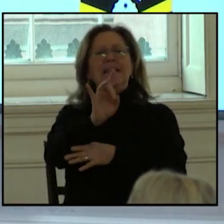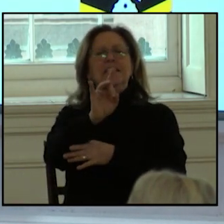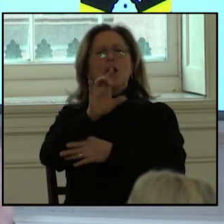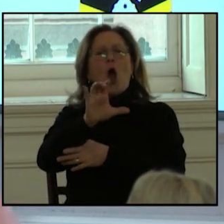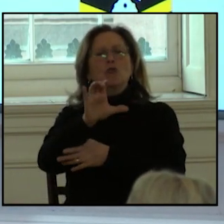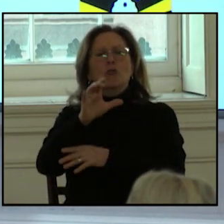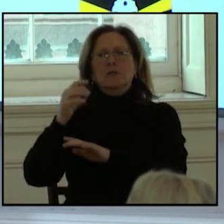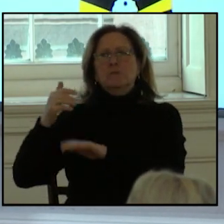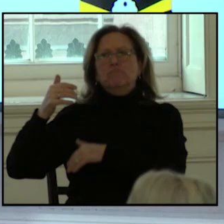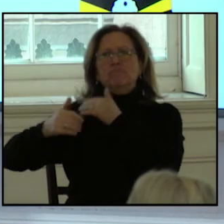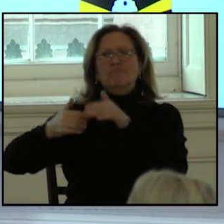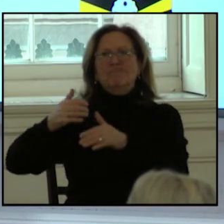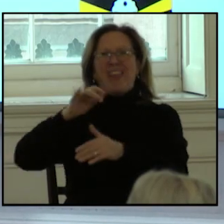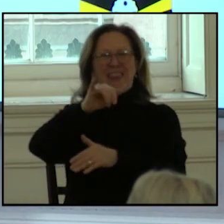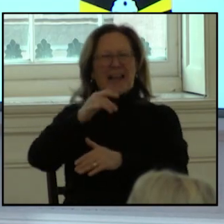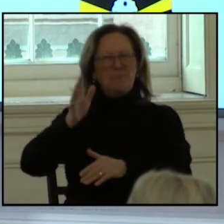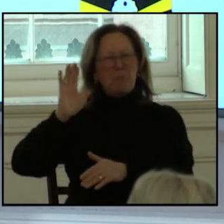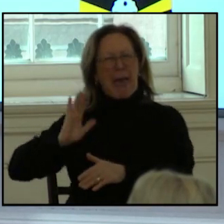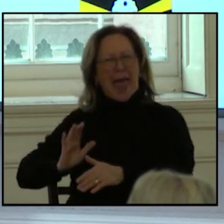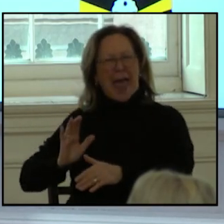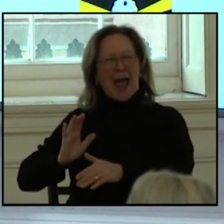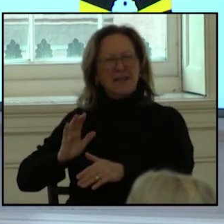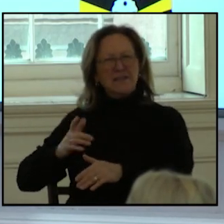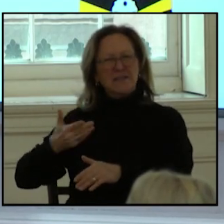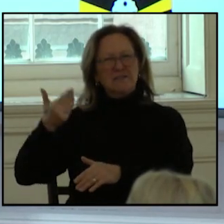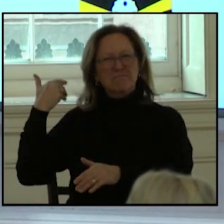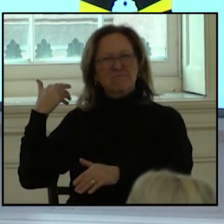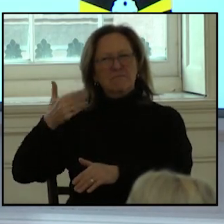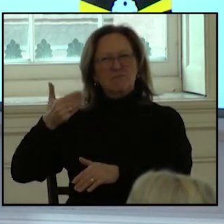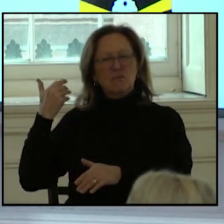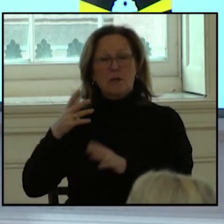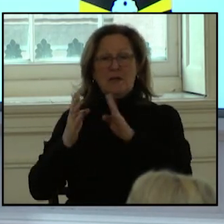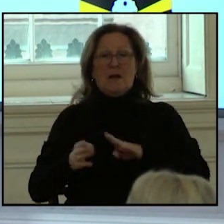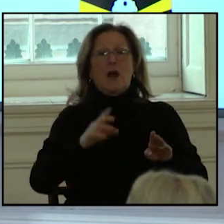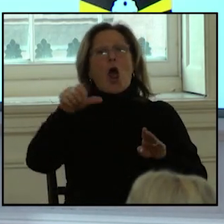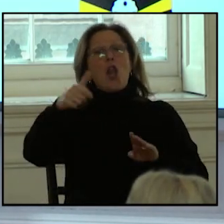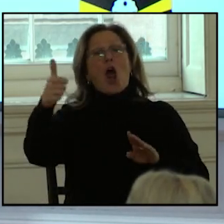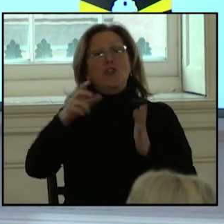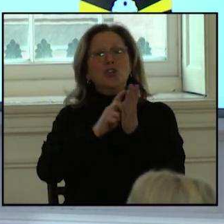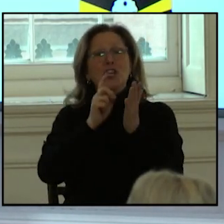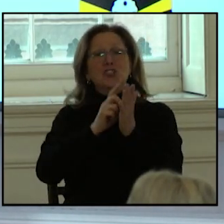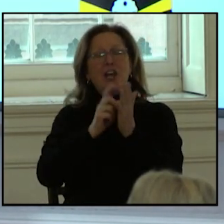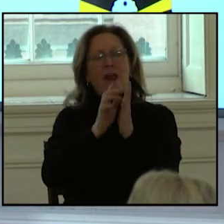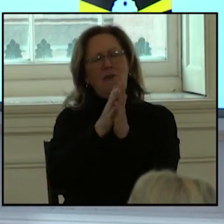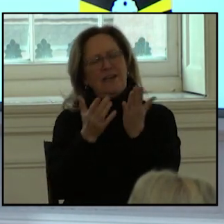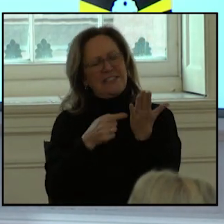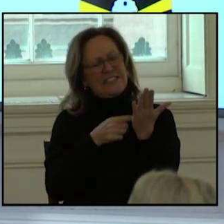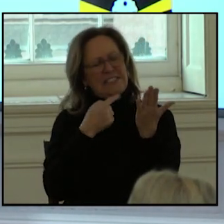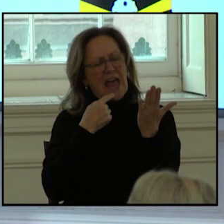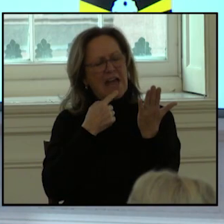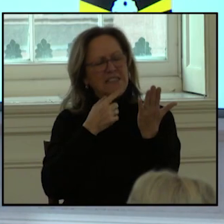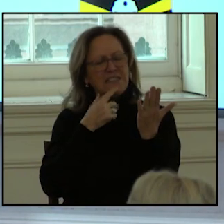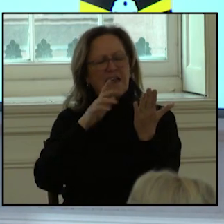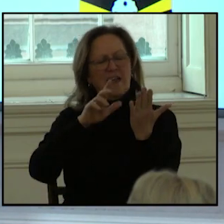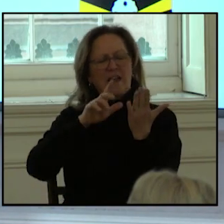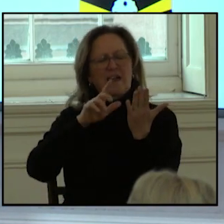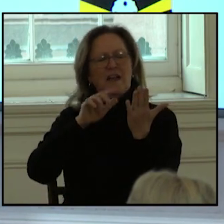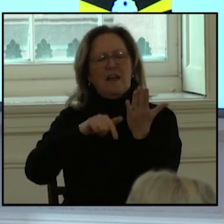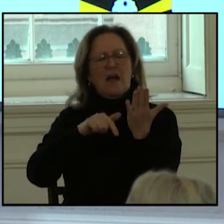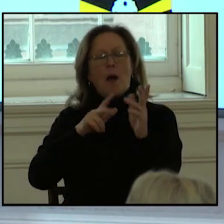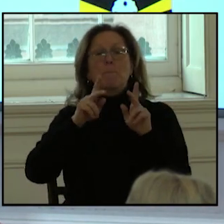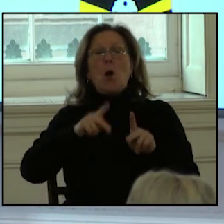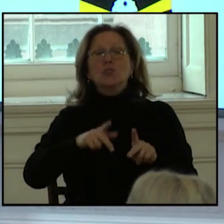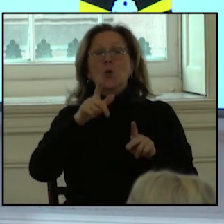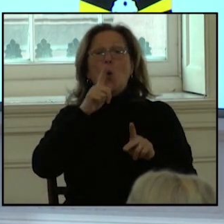It's a past tense, right? Cambridge Dictionary defines ancestor as a person related to you who